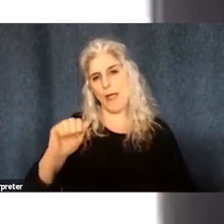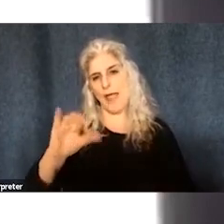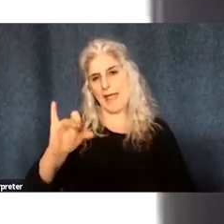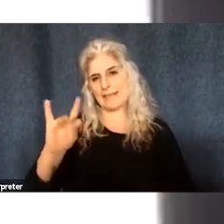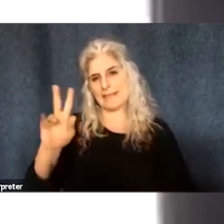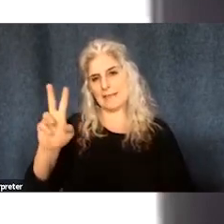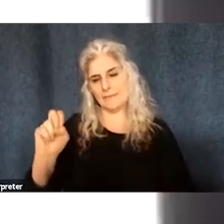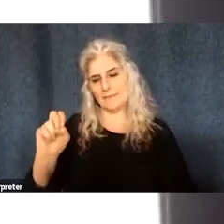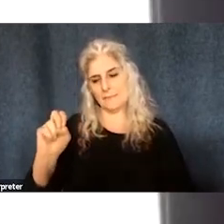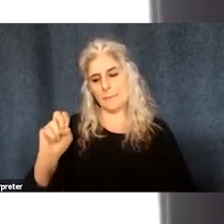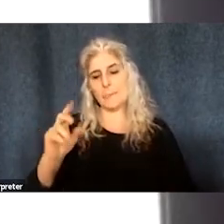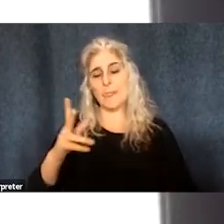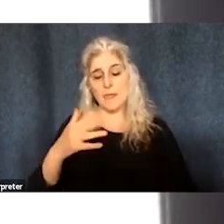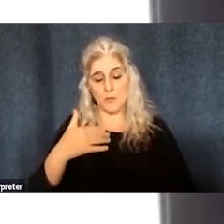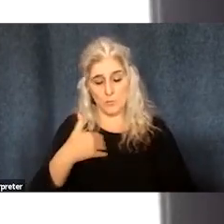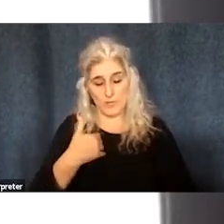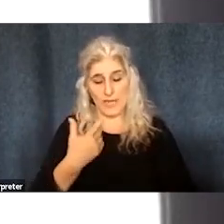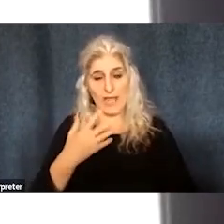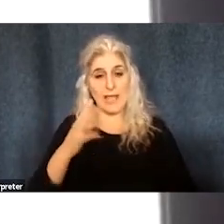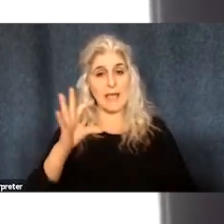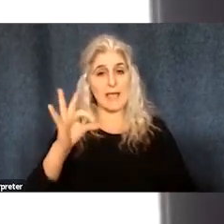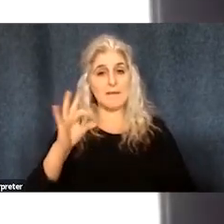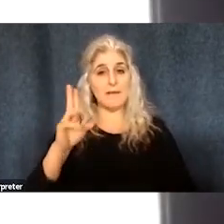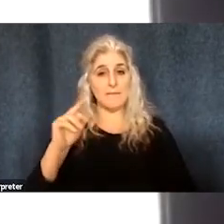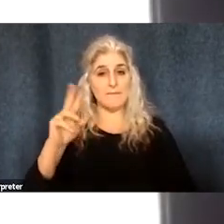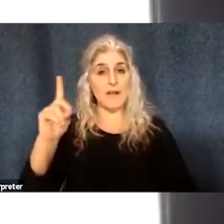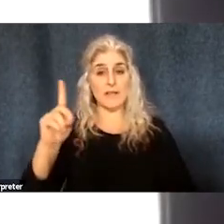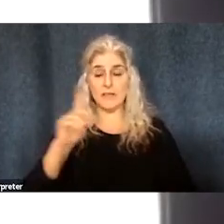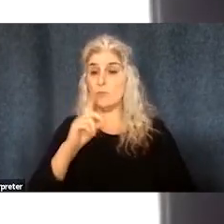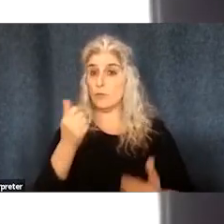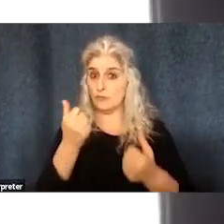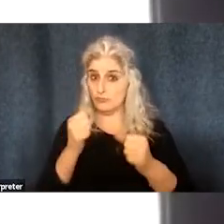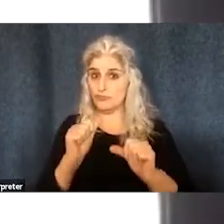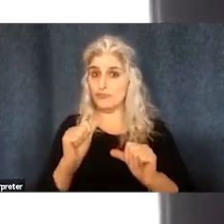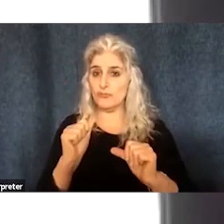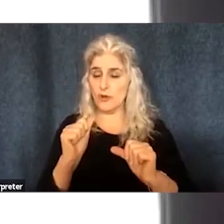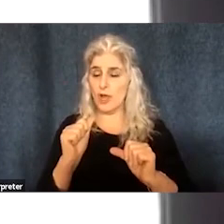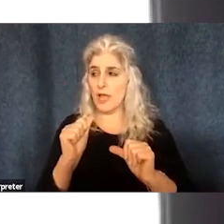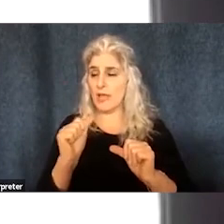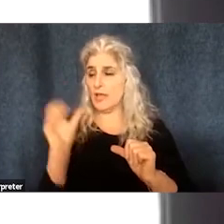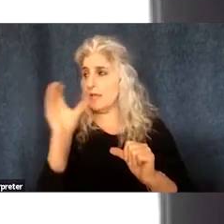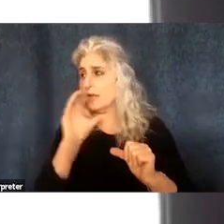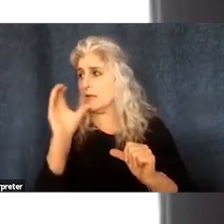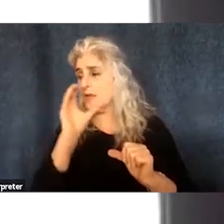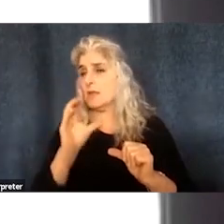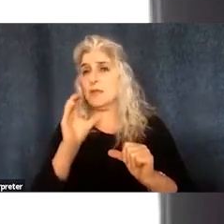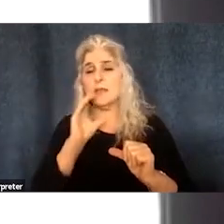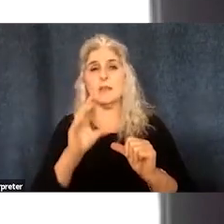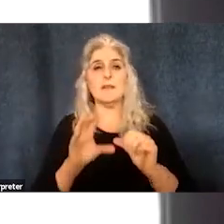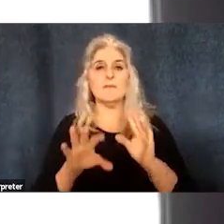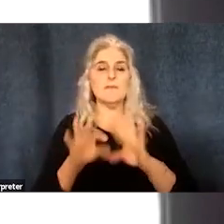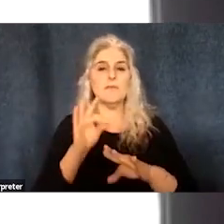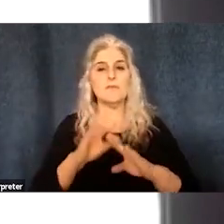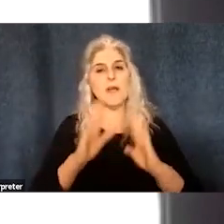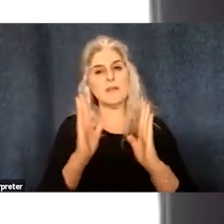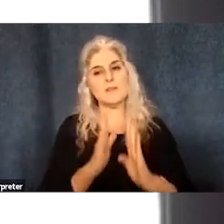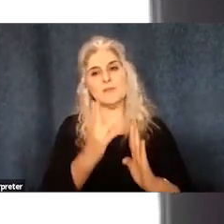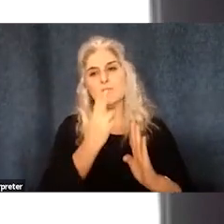fund, and we try very hard to find small